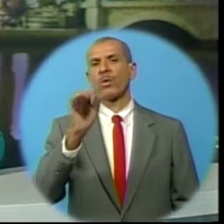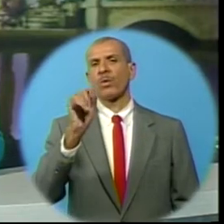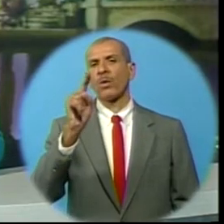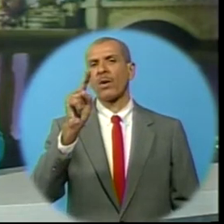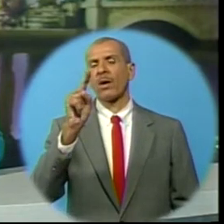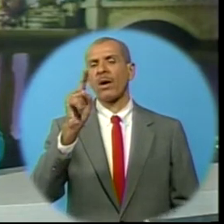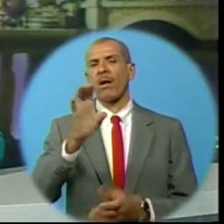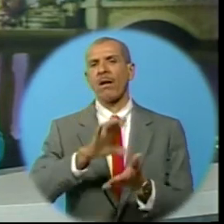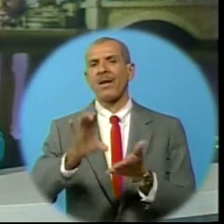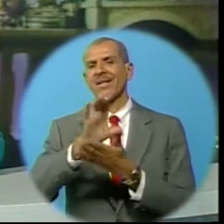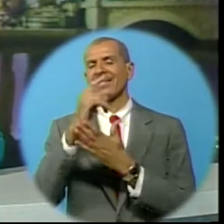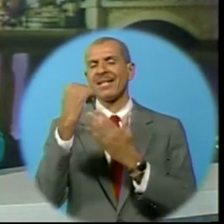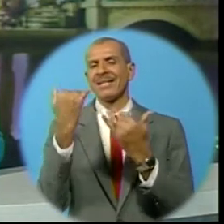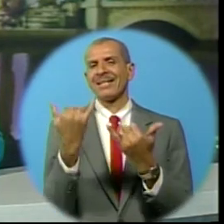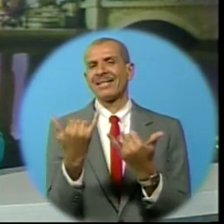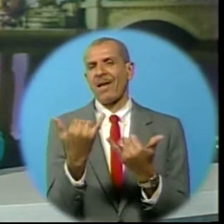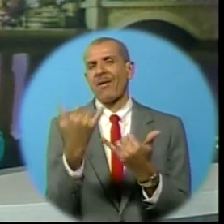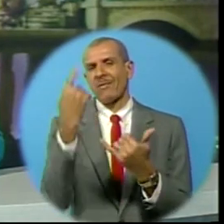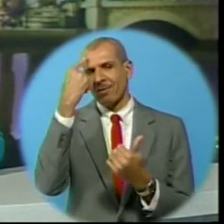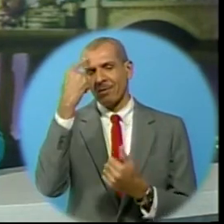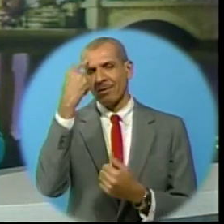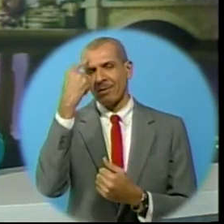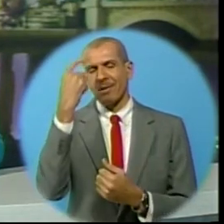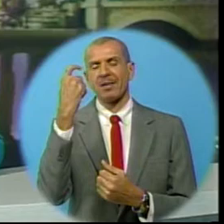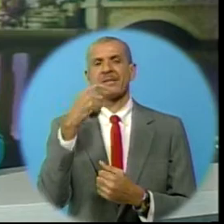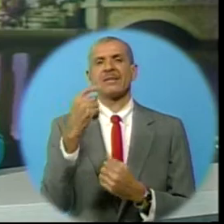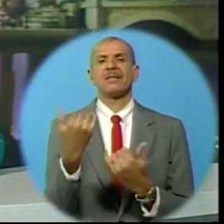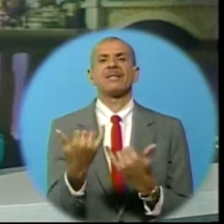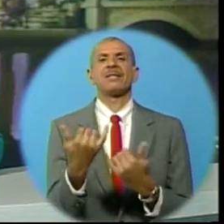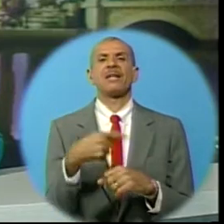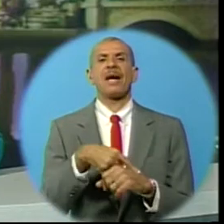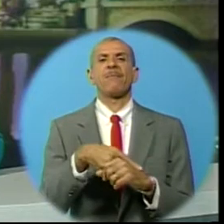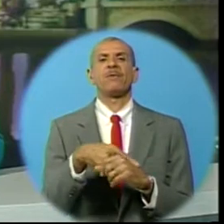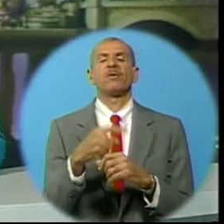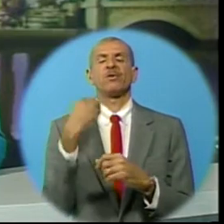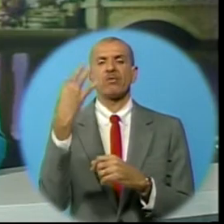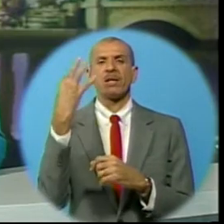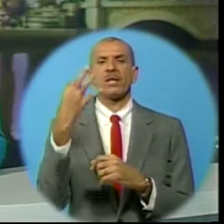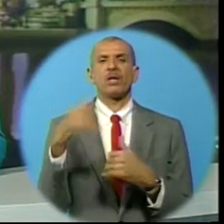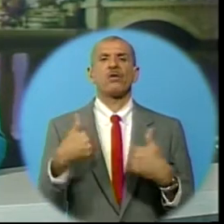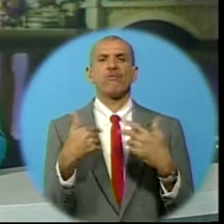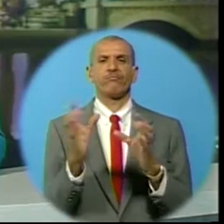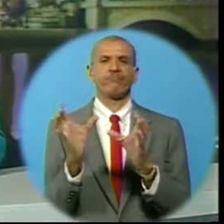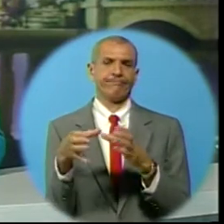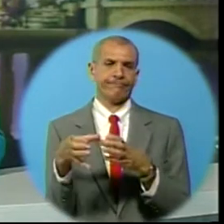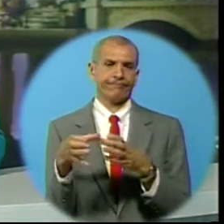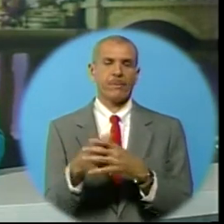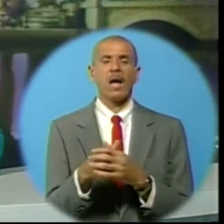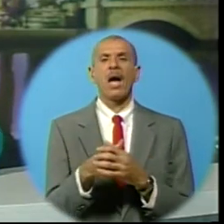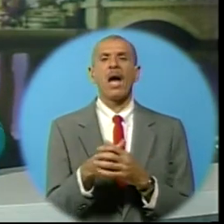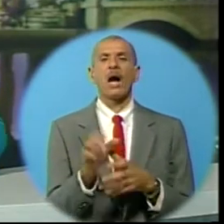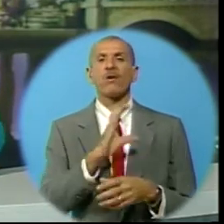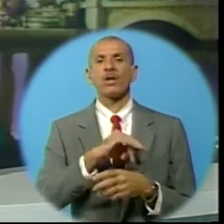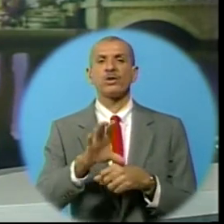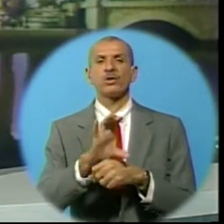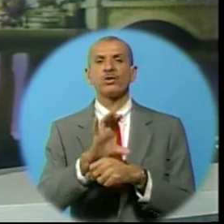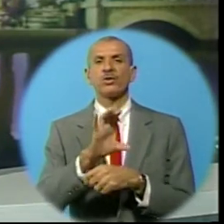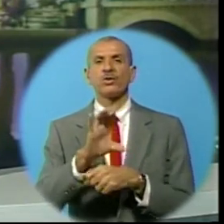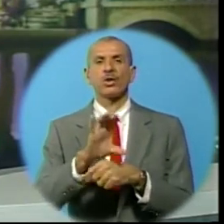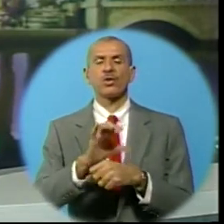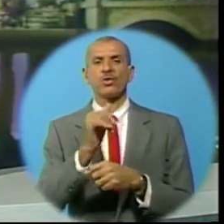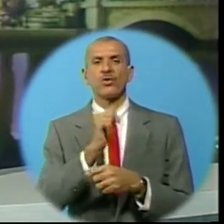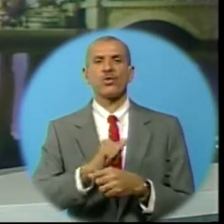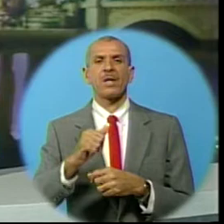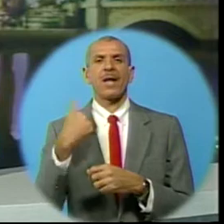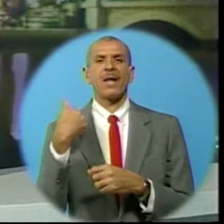it's time a regional trade union youth movement is created. Well, dozens of Christchurch Girls' School students have